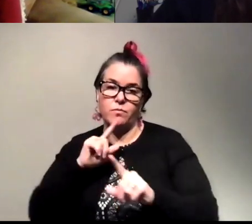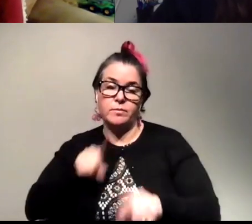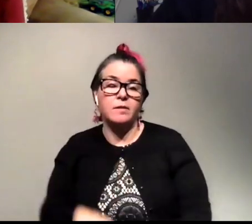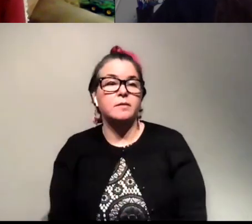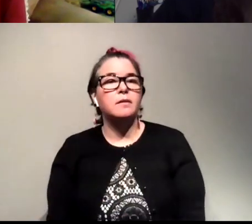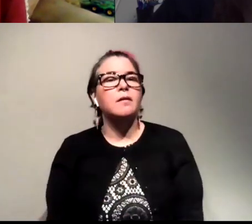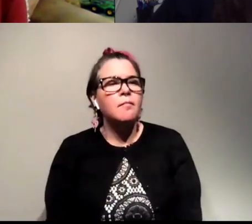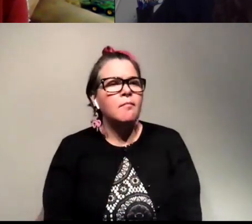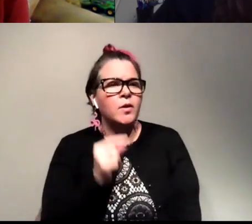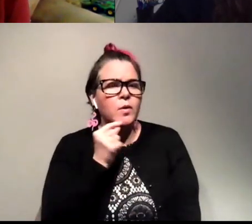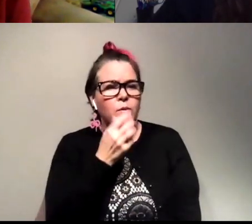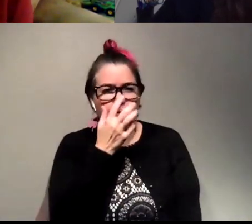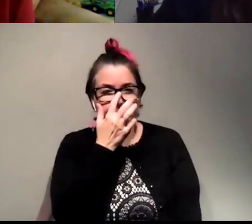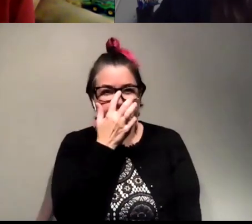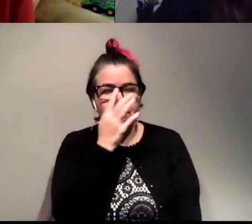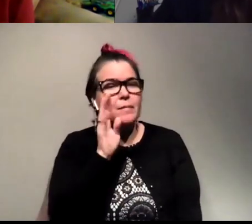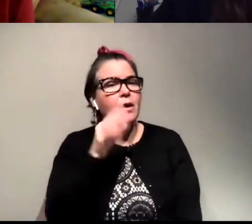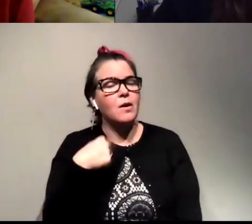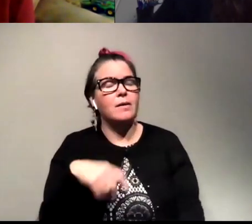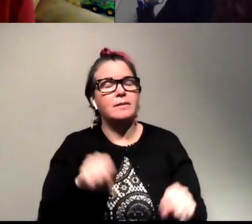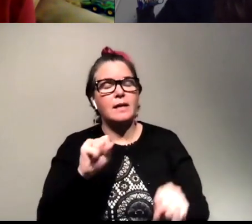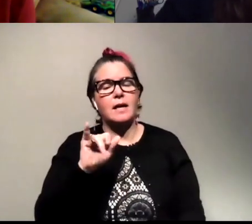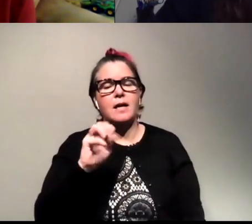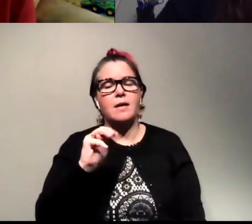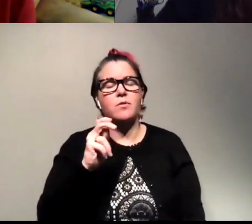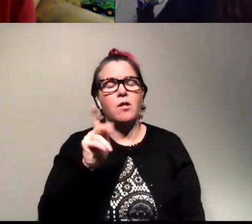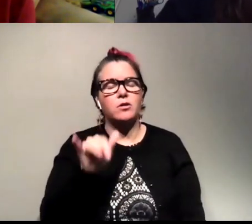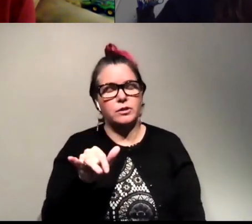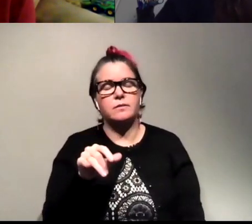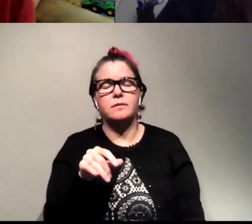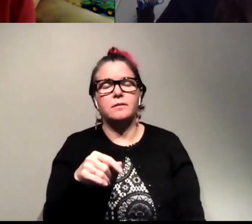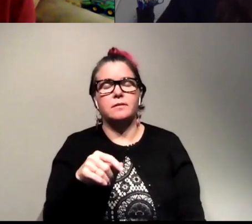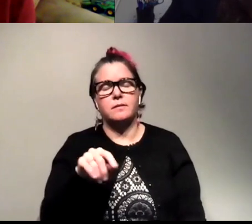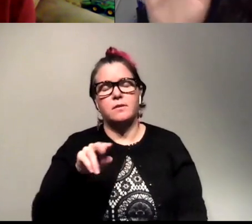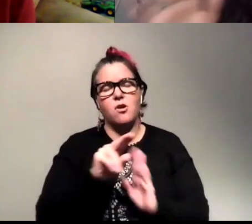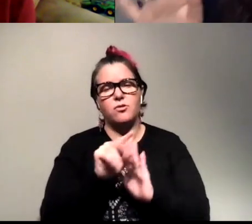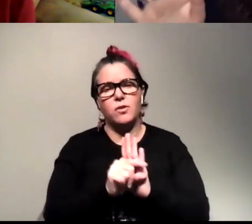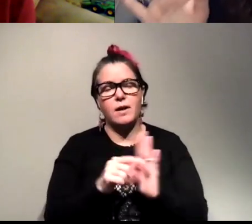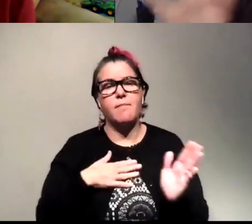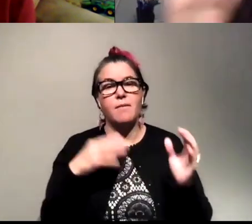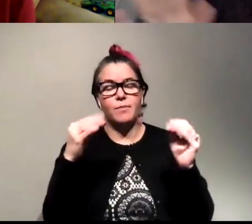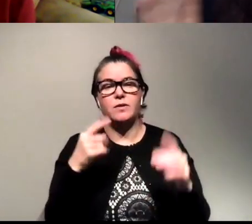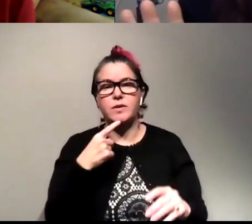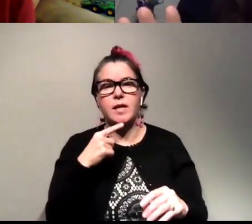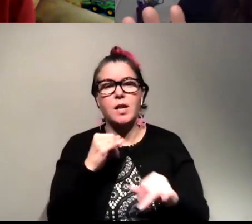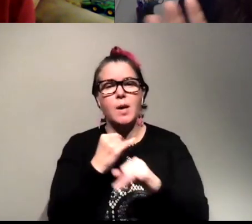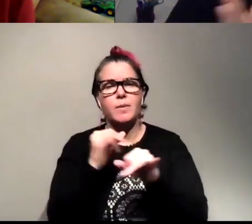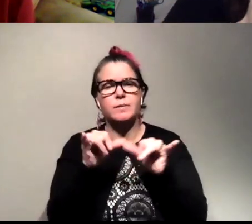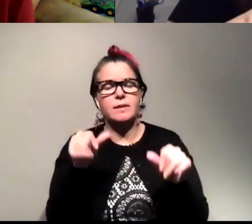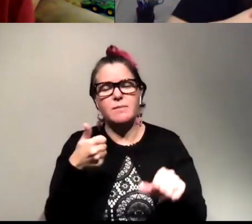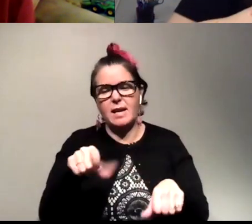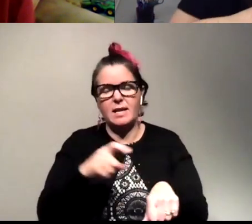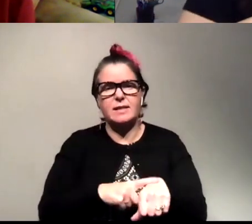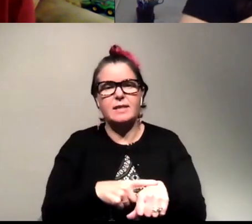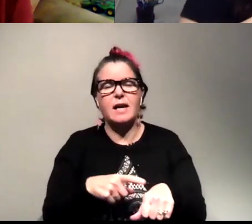that's super cool. I know when I was taking immunology as an undergrad, my professor said that the immune system at any given time is